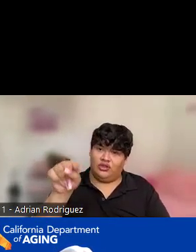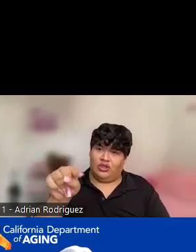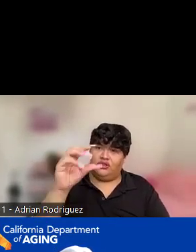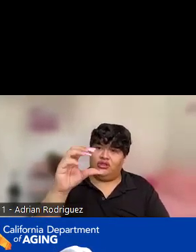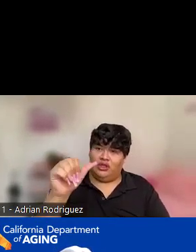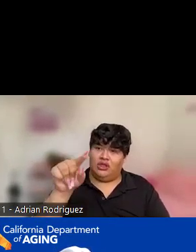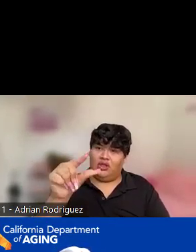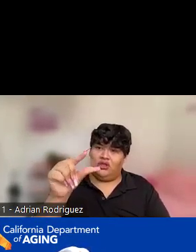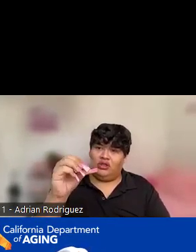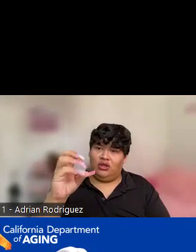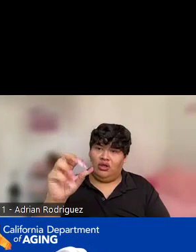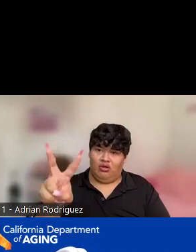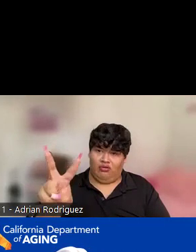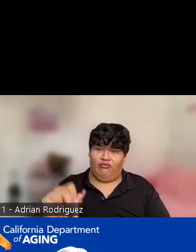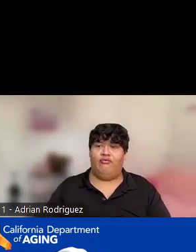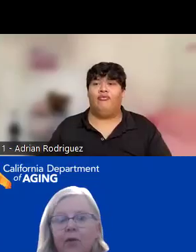engage@aging.ca.gov.